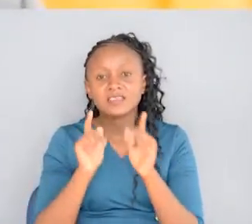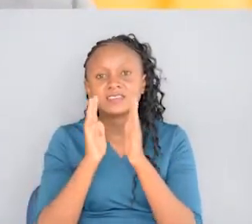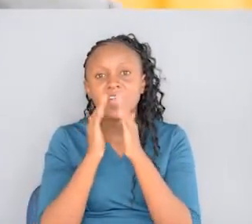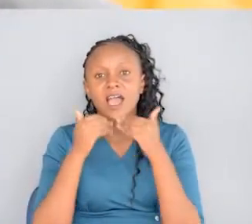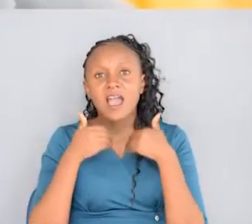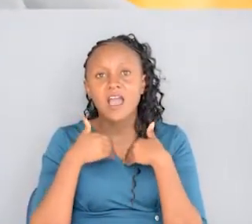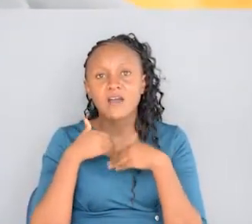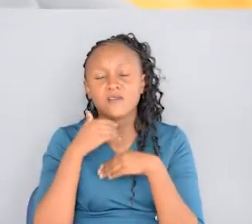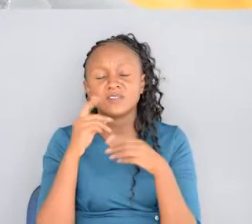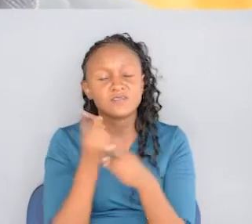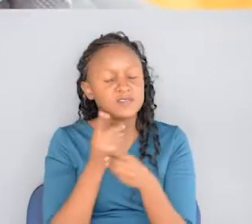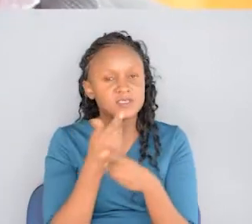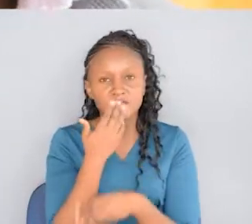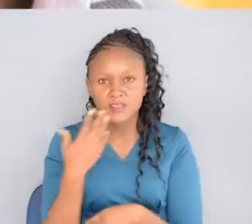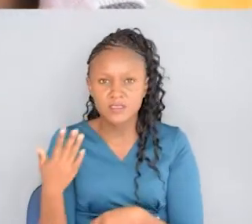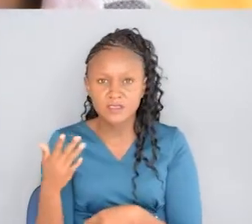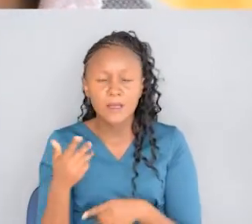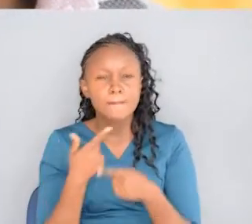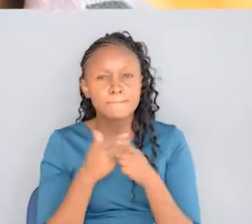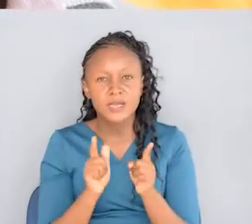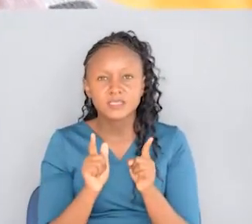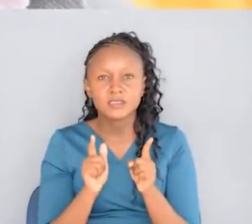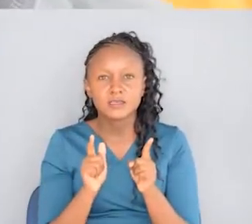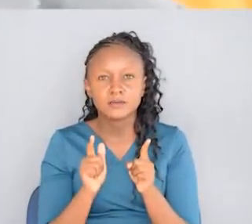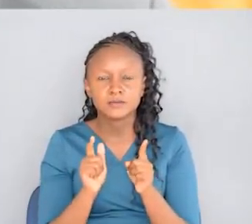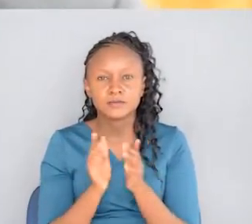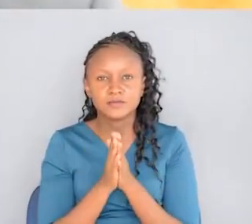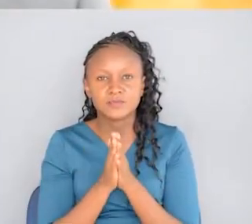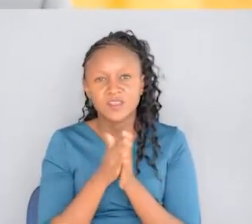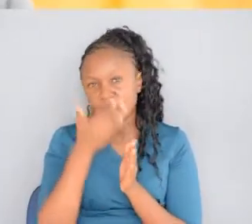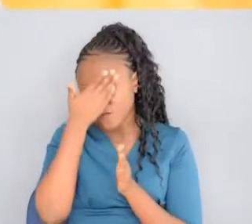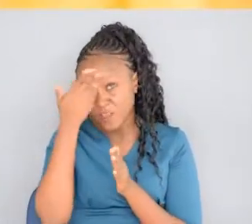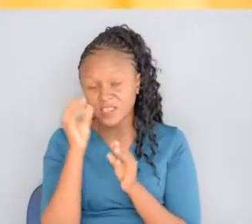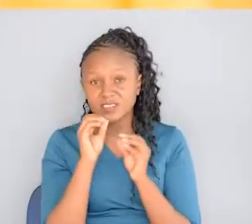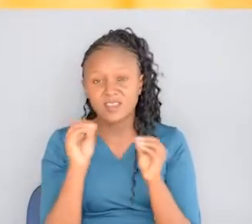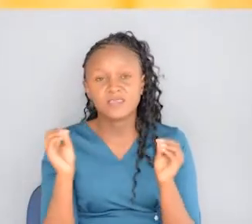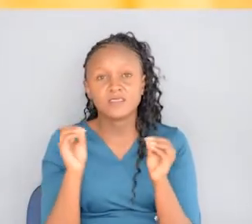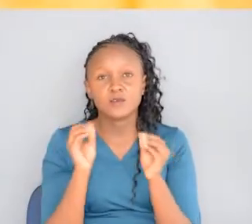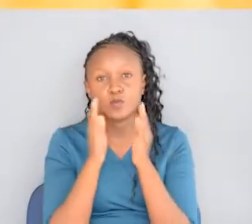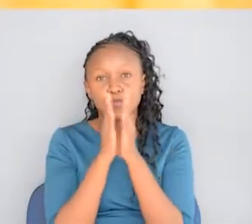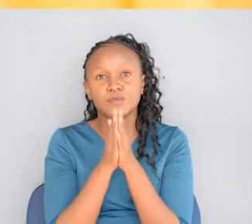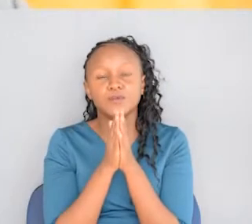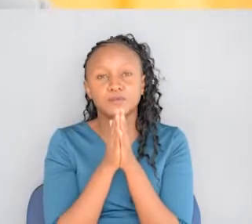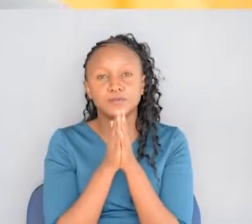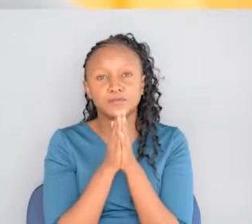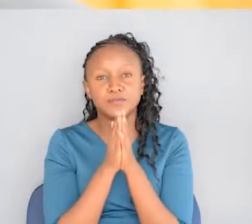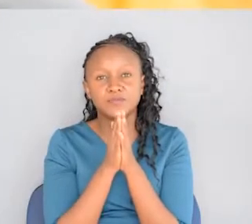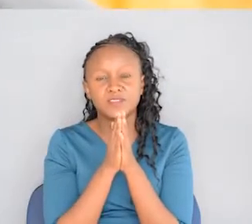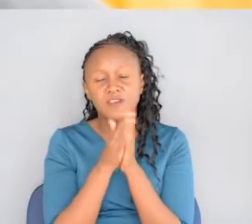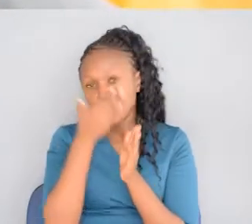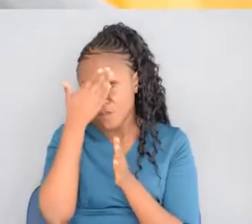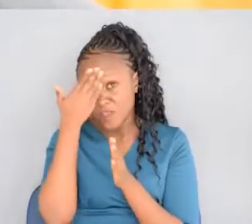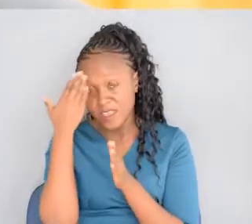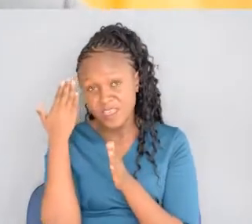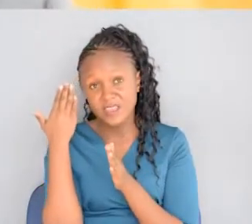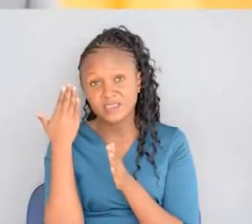things. But let's not forget praying. You know, let's not forget that we also need